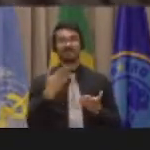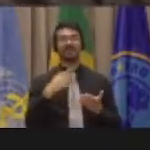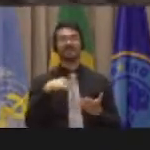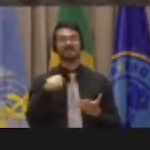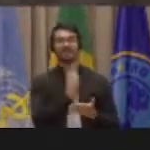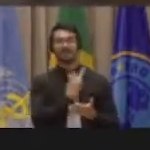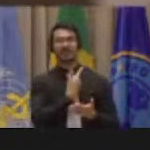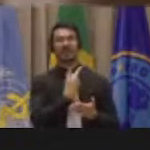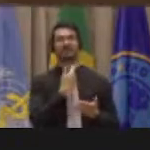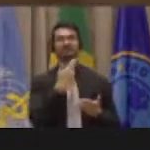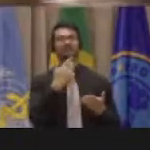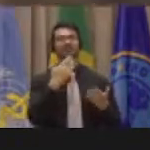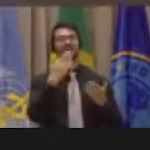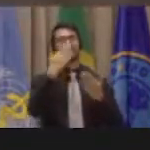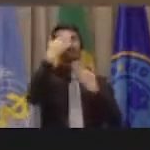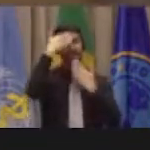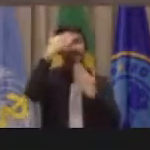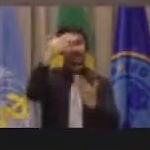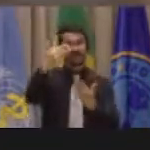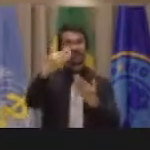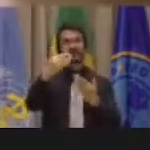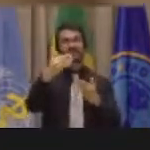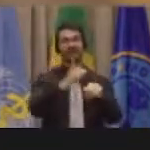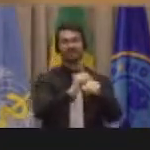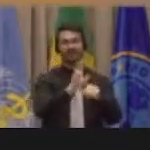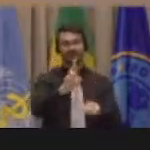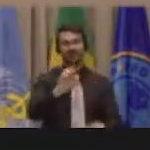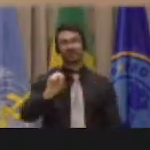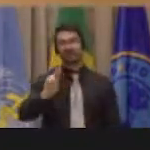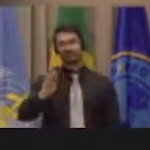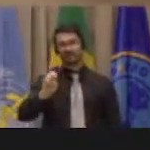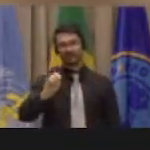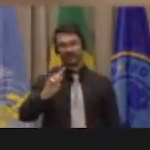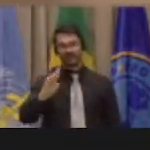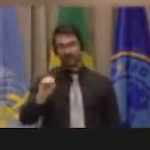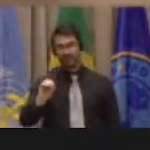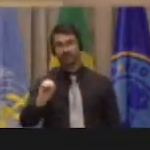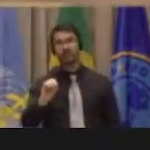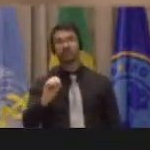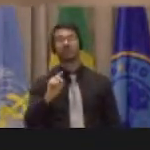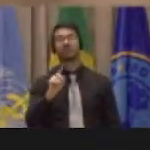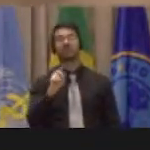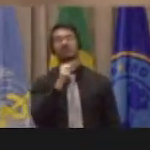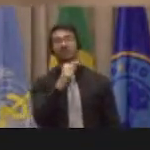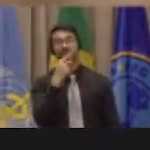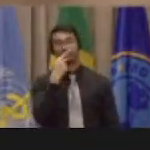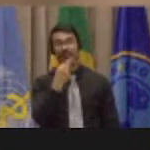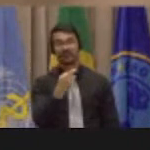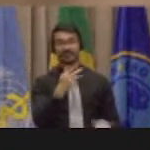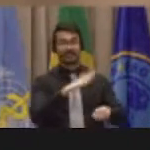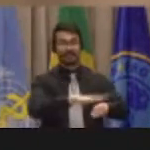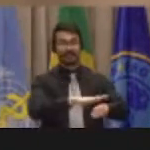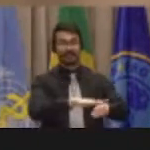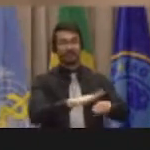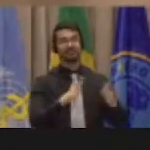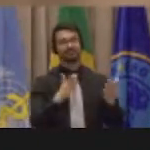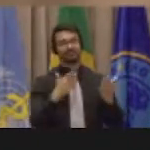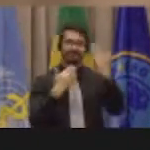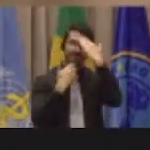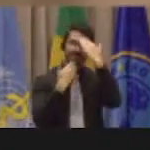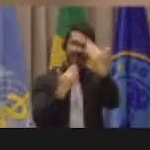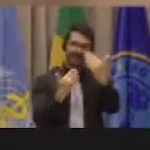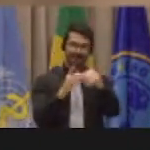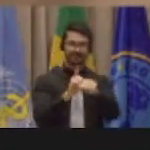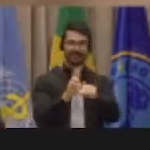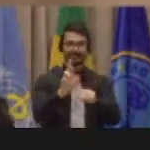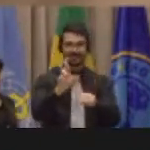We'd like to thank Dr. Roberto Tapia Hidalgo for his speech. According to the